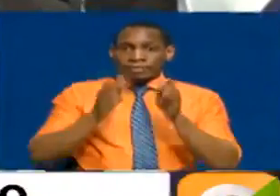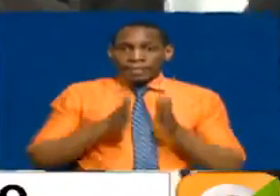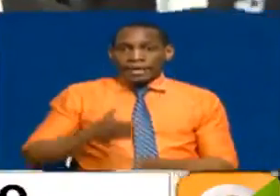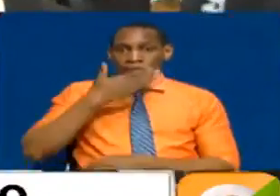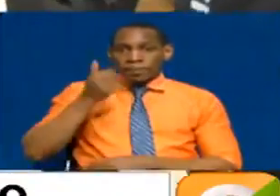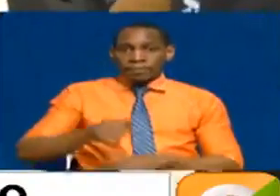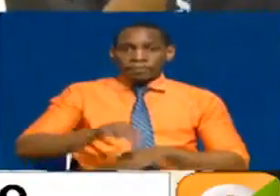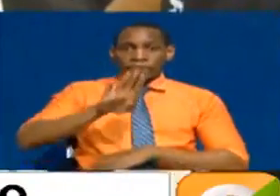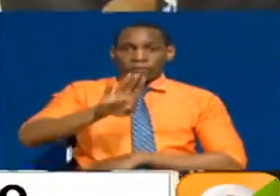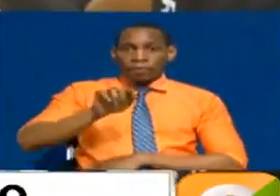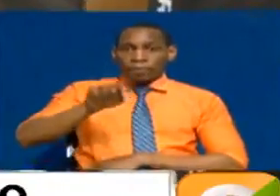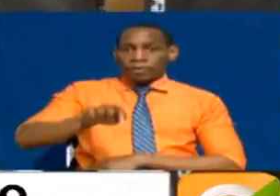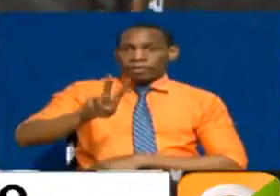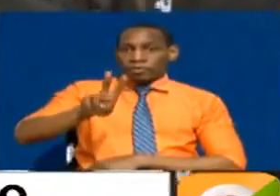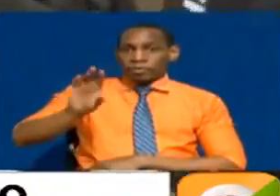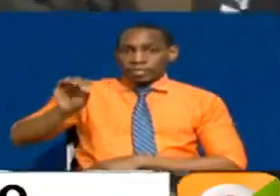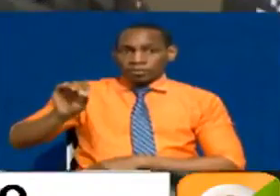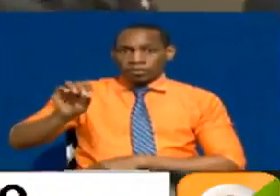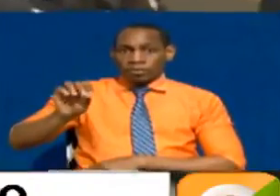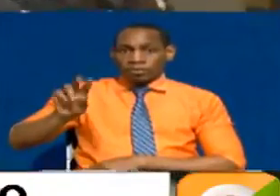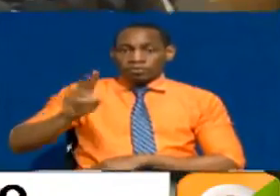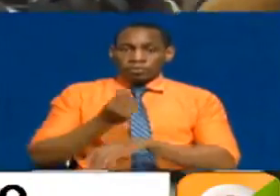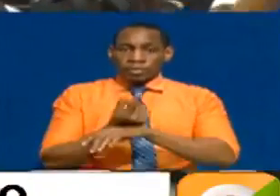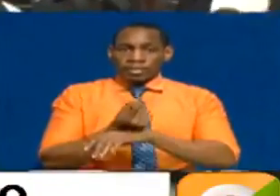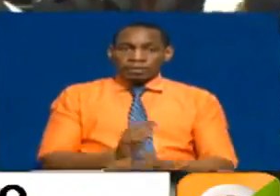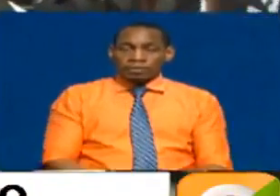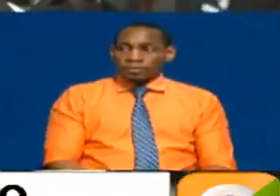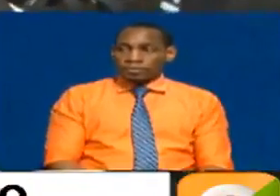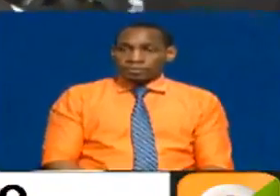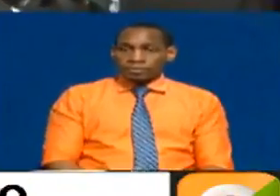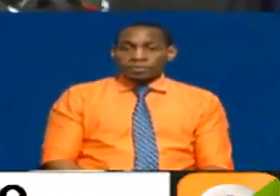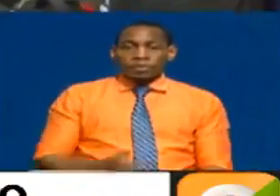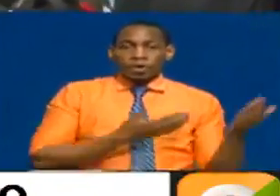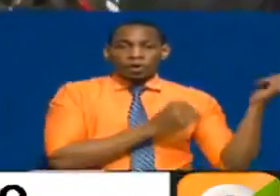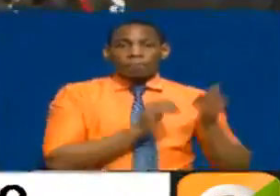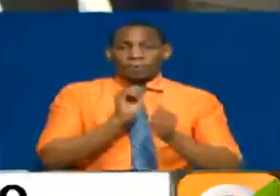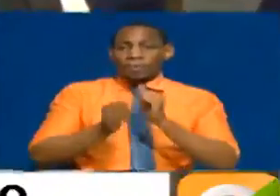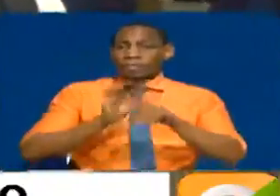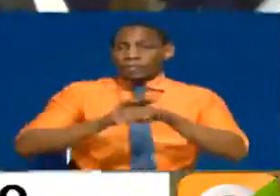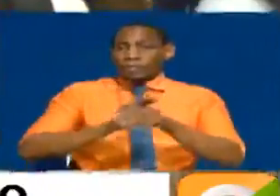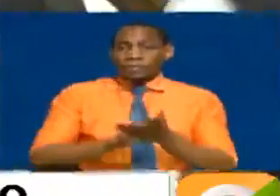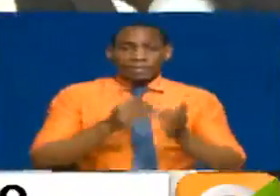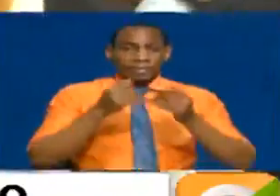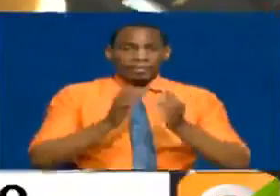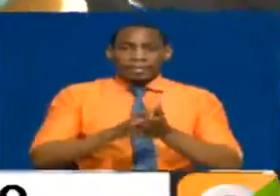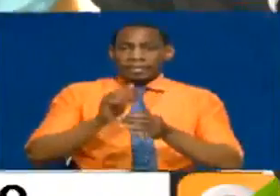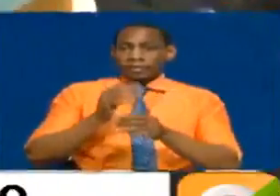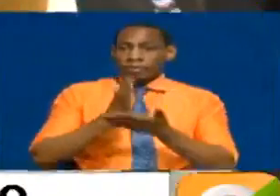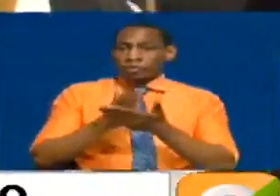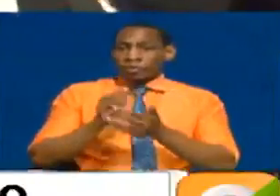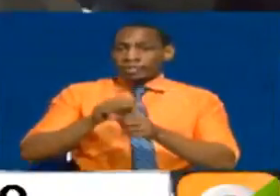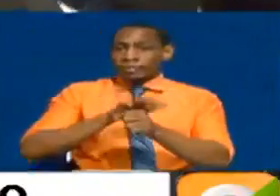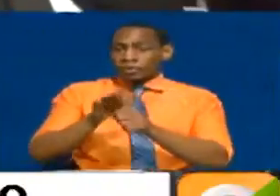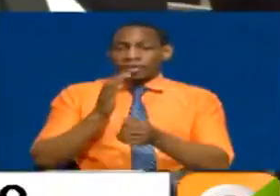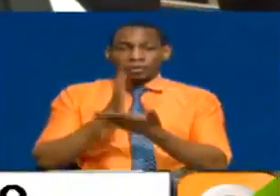best of 4.20 meters. And I hope the competition is as good as we've heard it's been. Yeah, training during the pandemic has